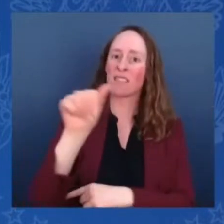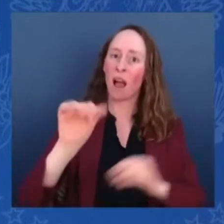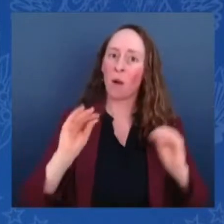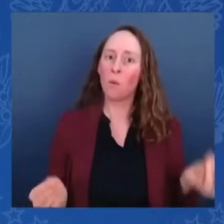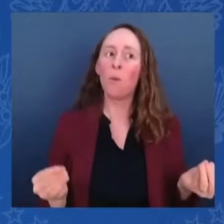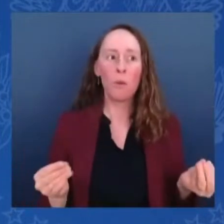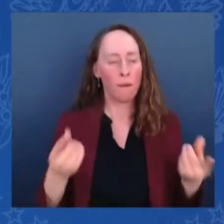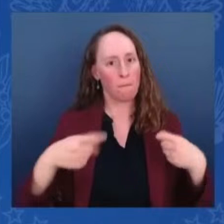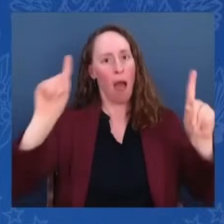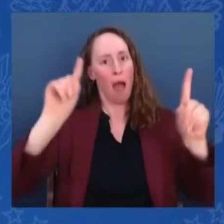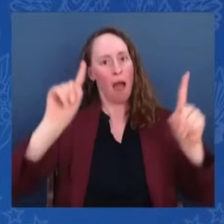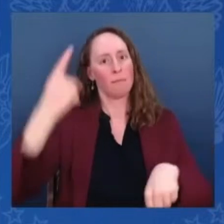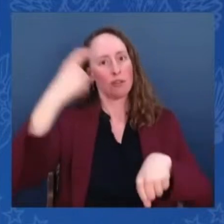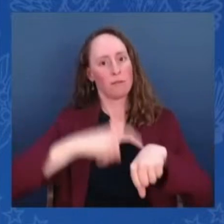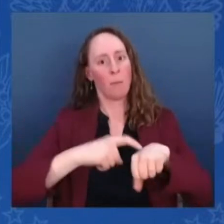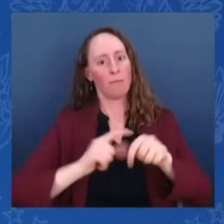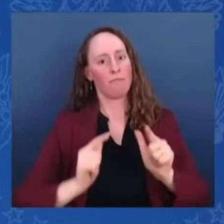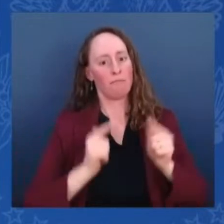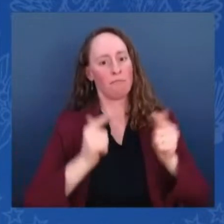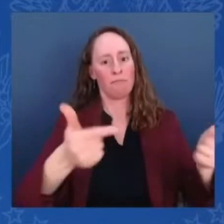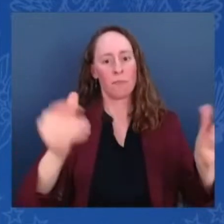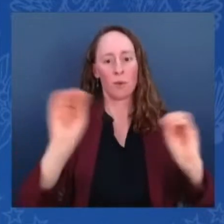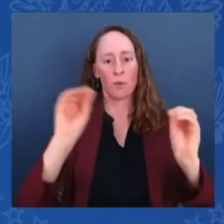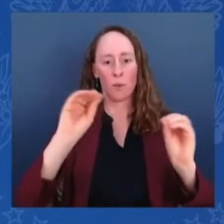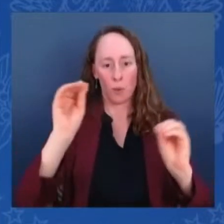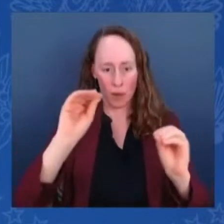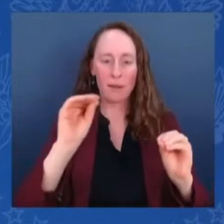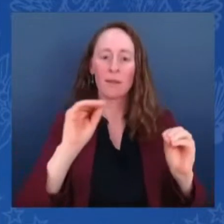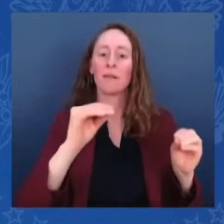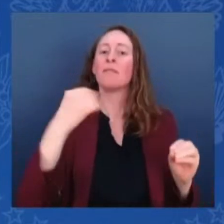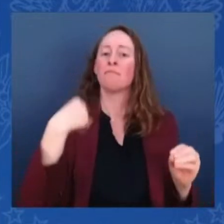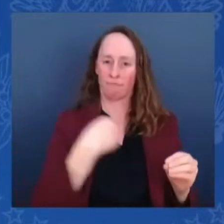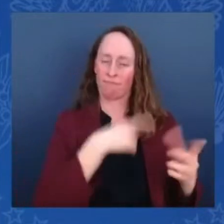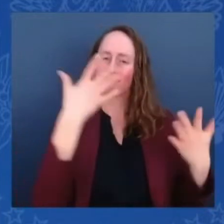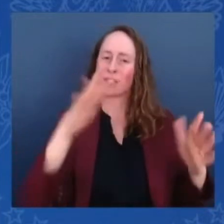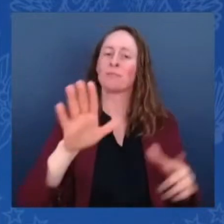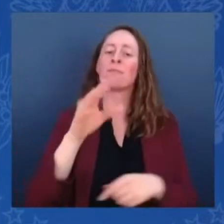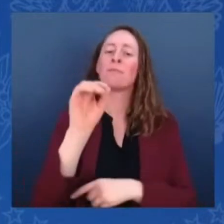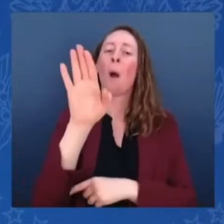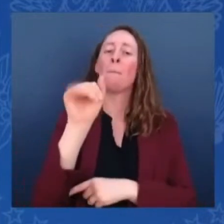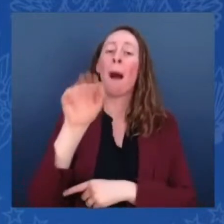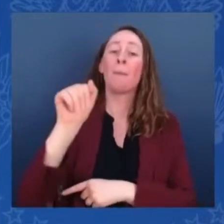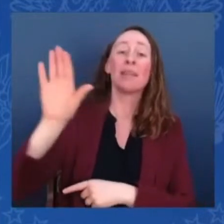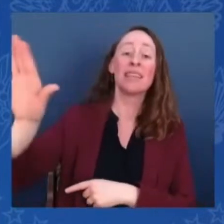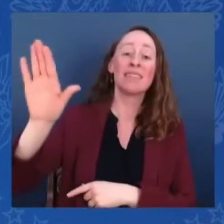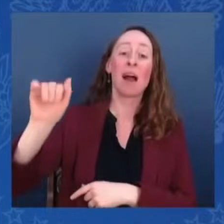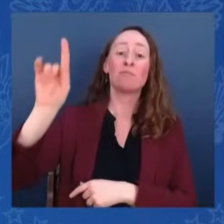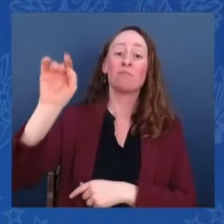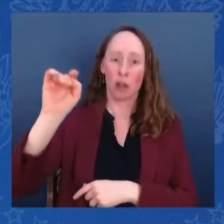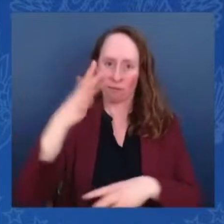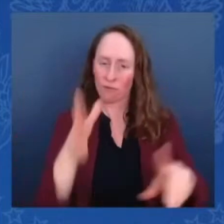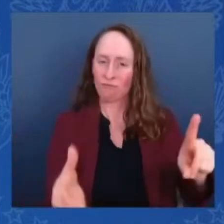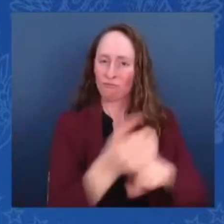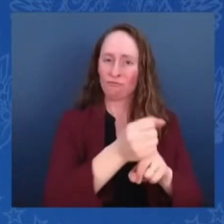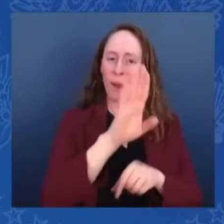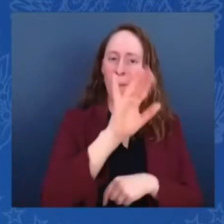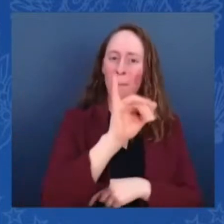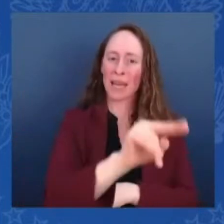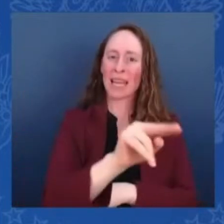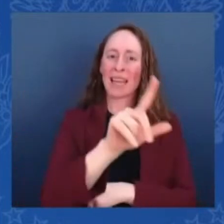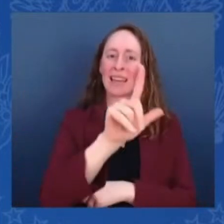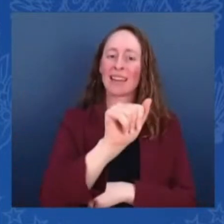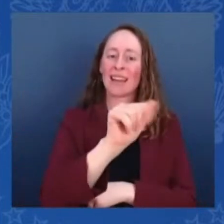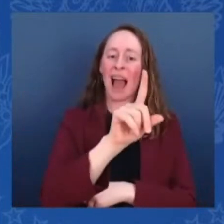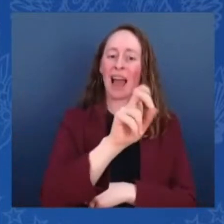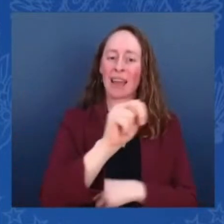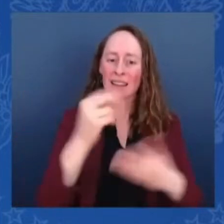the Obama-Biden administration, the primary objective of war had been accomplished. And I believe that going forward, the primary threat of al-Qaeda would